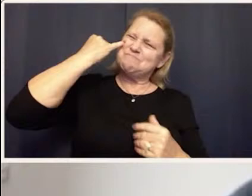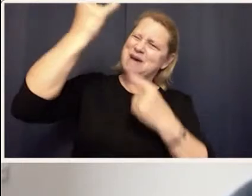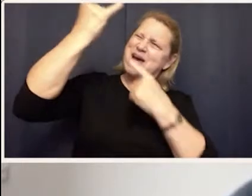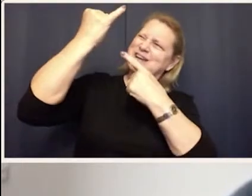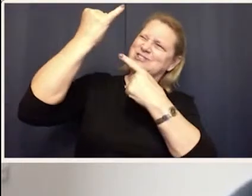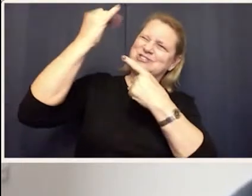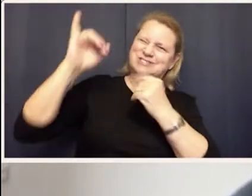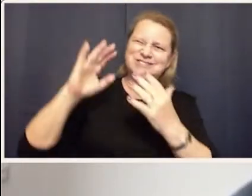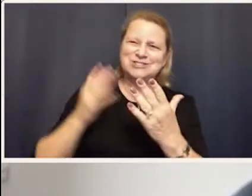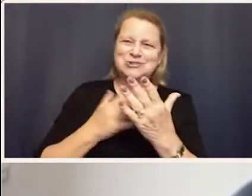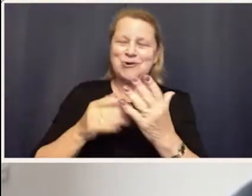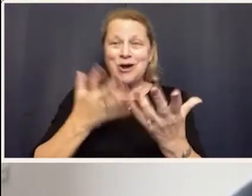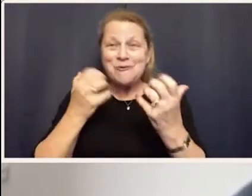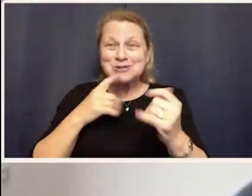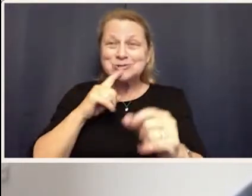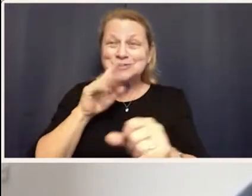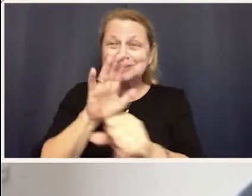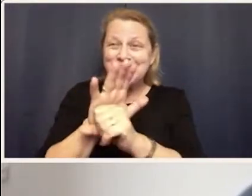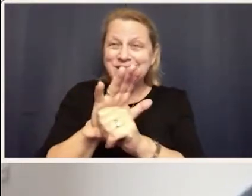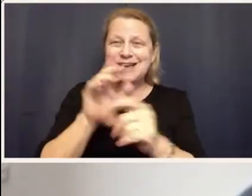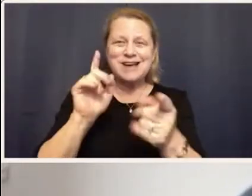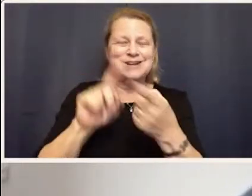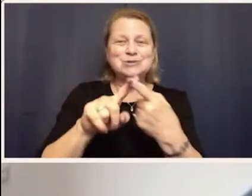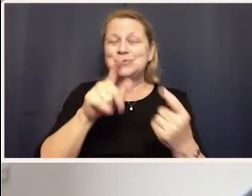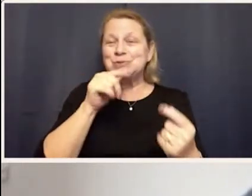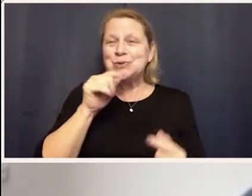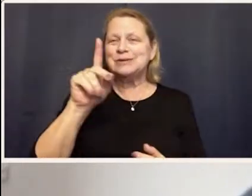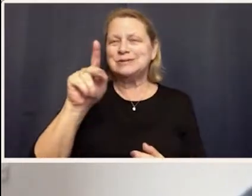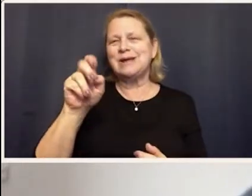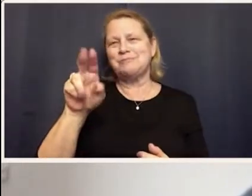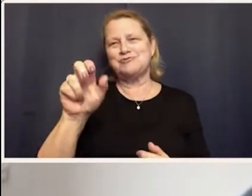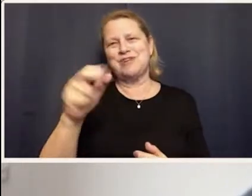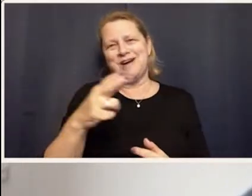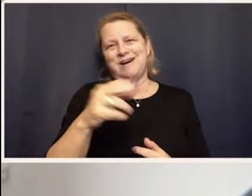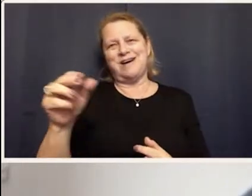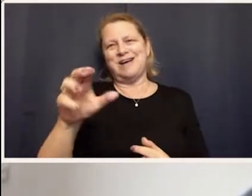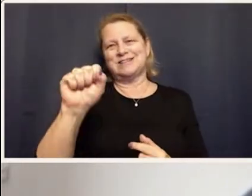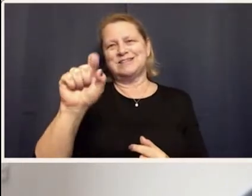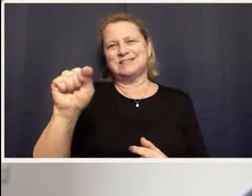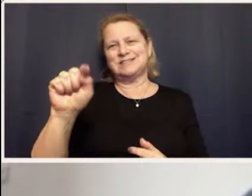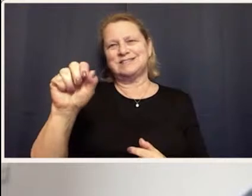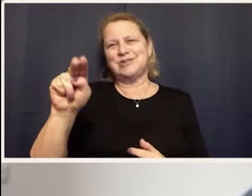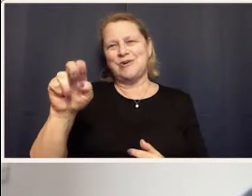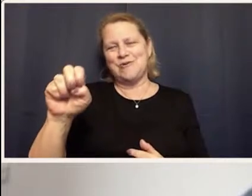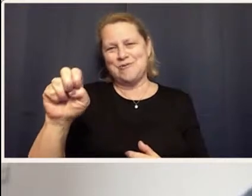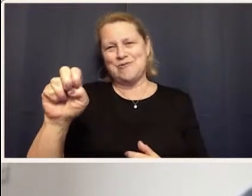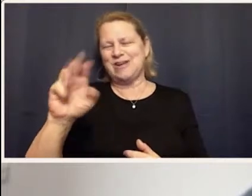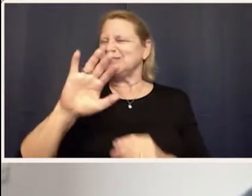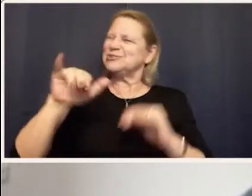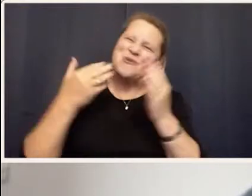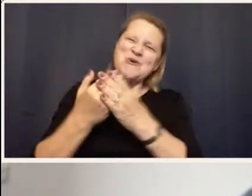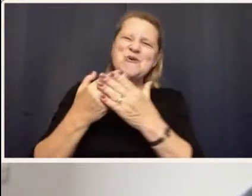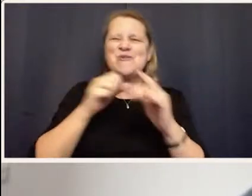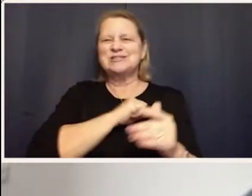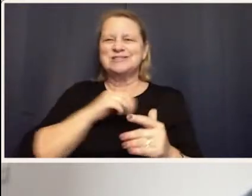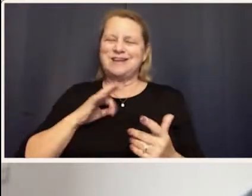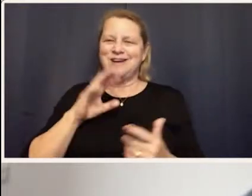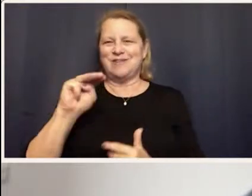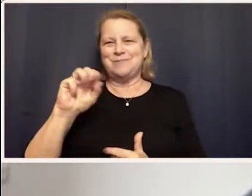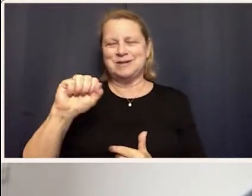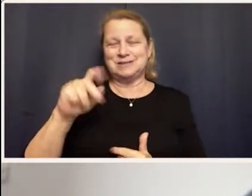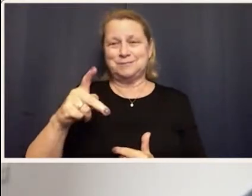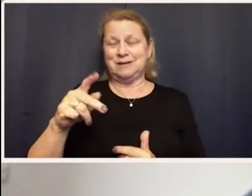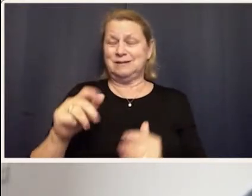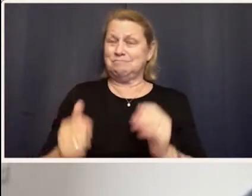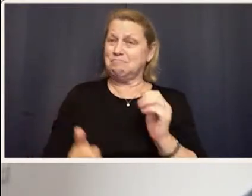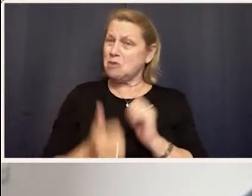Imagine, I would like to dedicate my little version of this song, to Deborah and Stone, and to the entire staff at MSP,